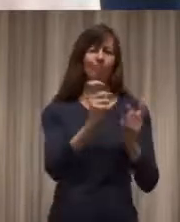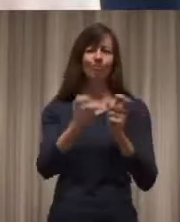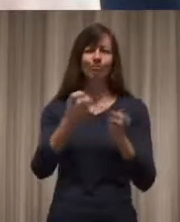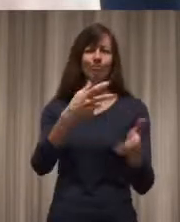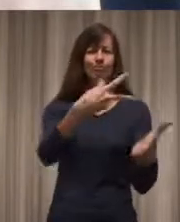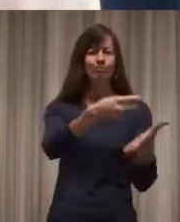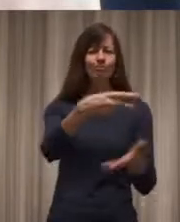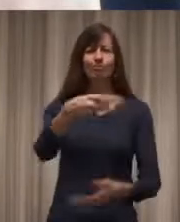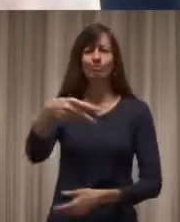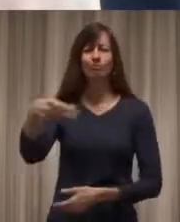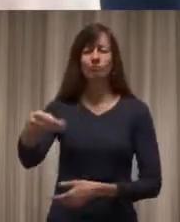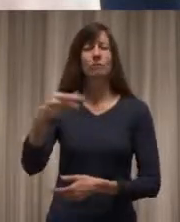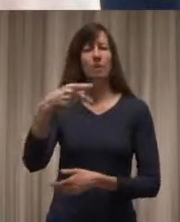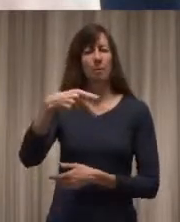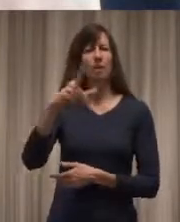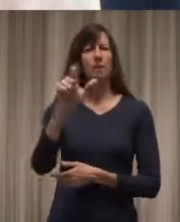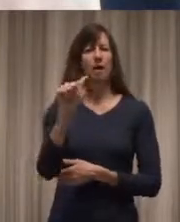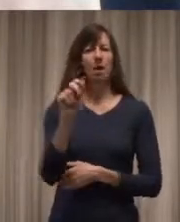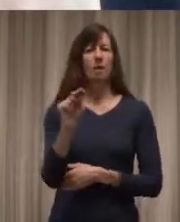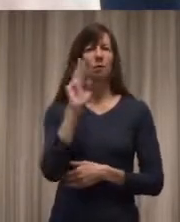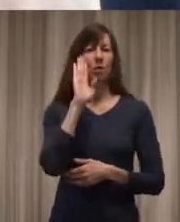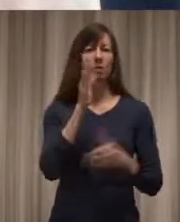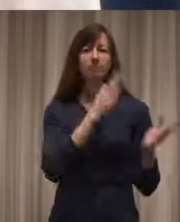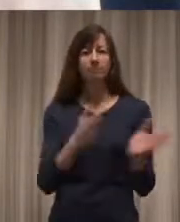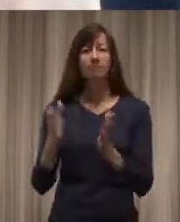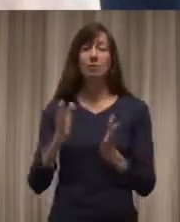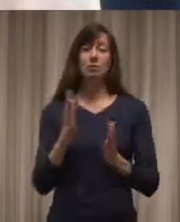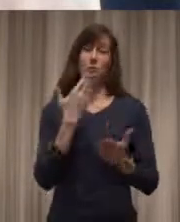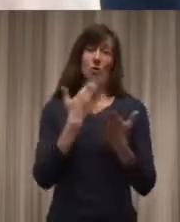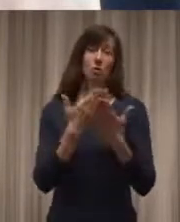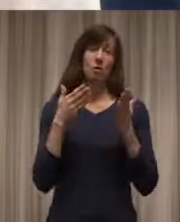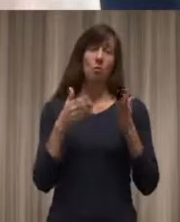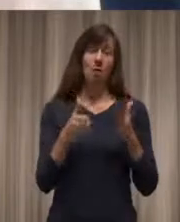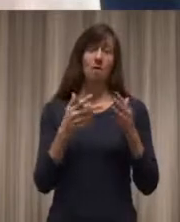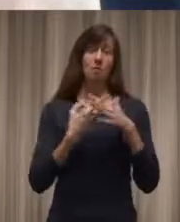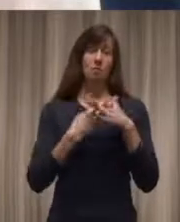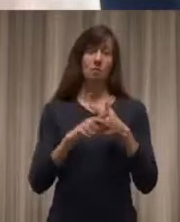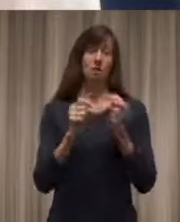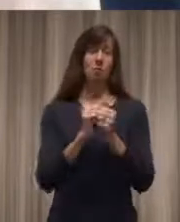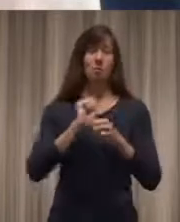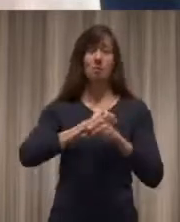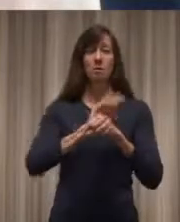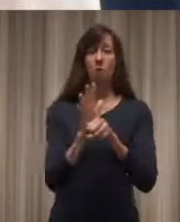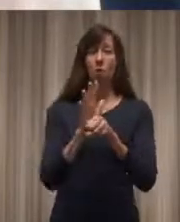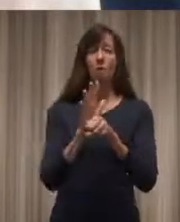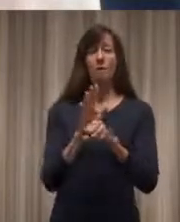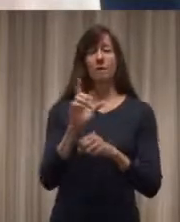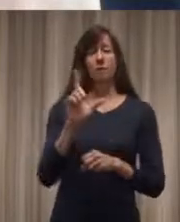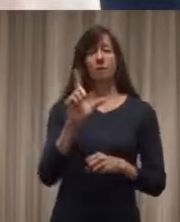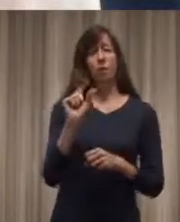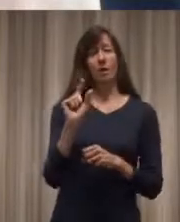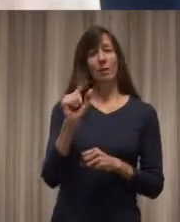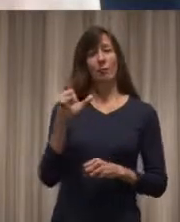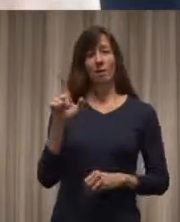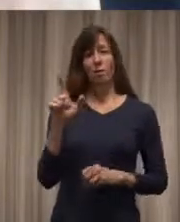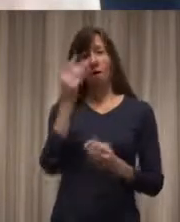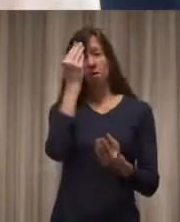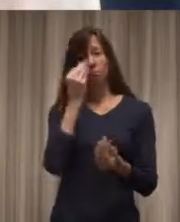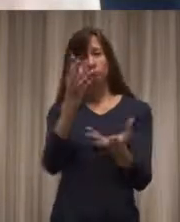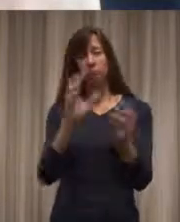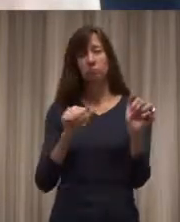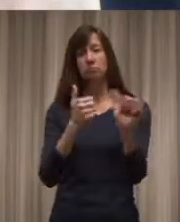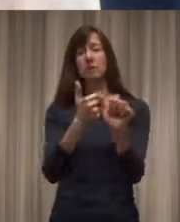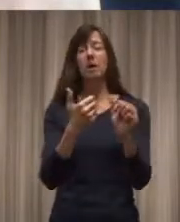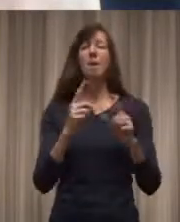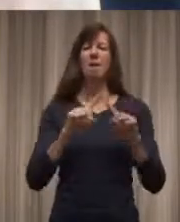to start our first COVID update of 2021. But first, I'm going to talk about the ongoing situation with COVID